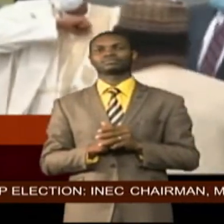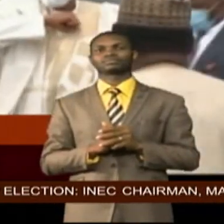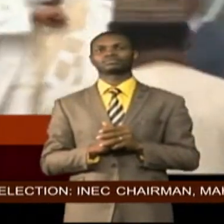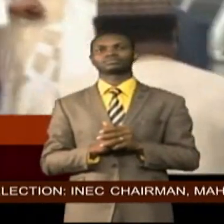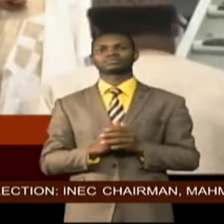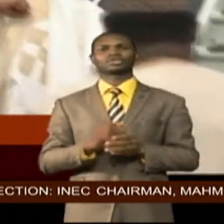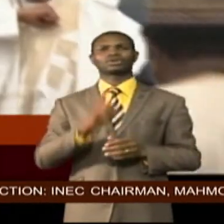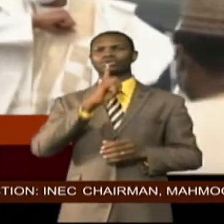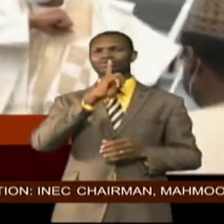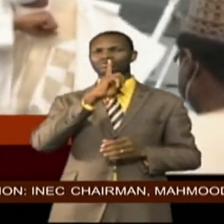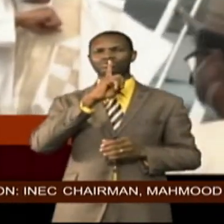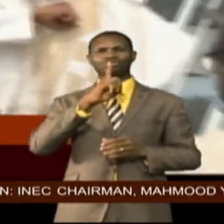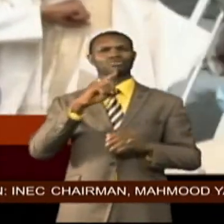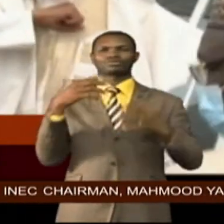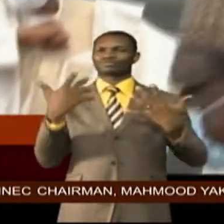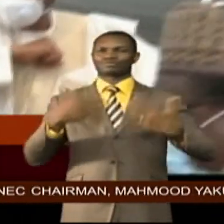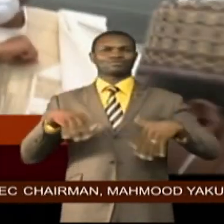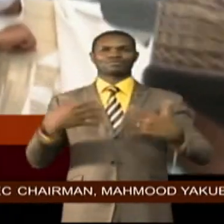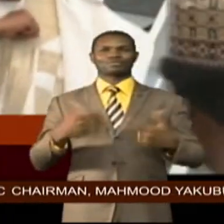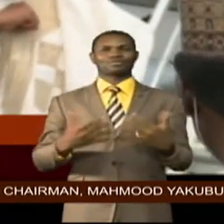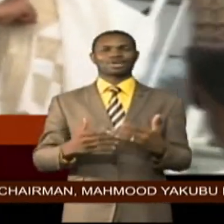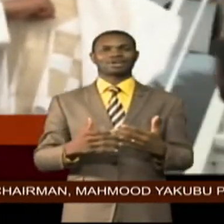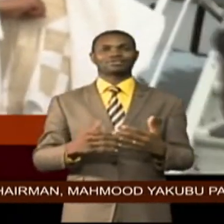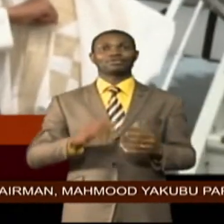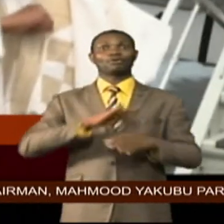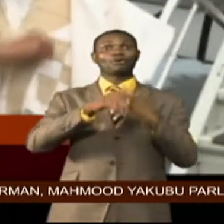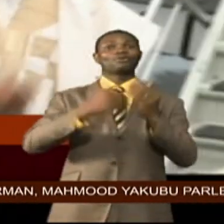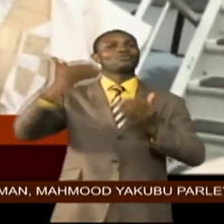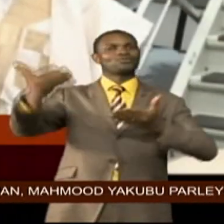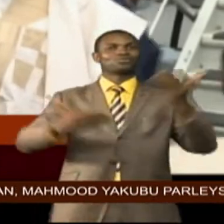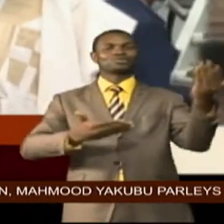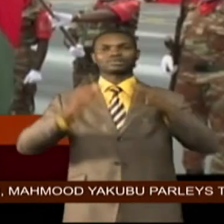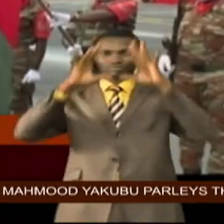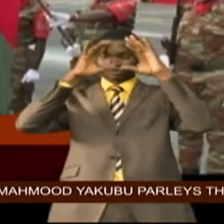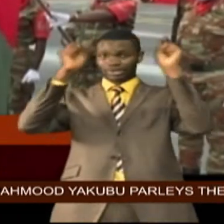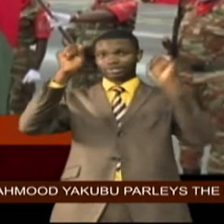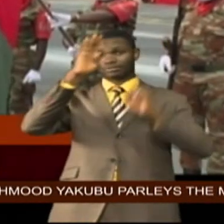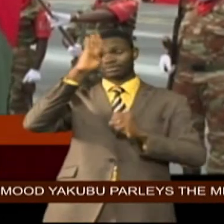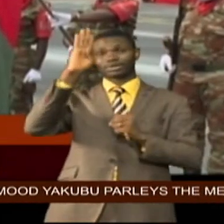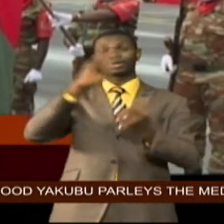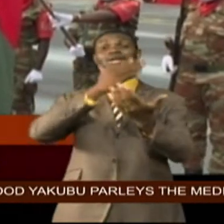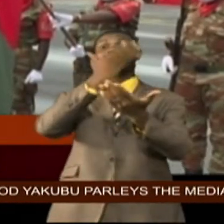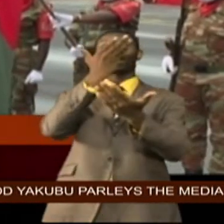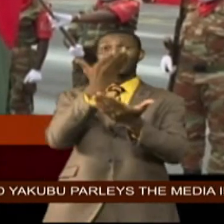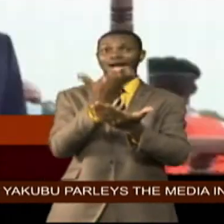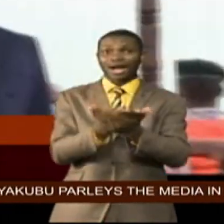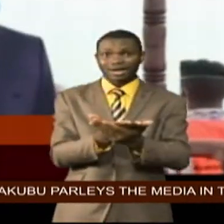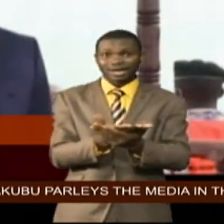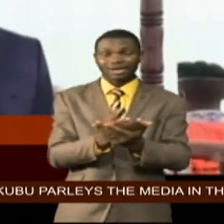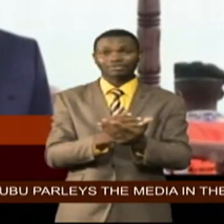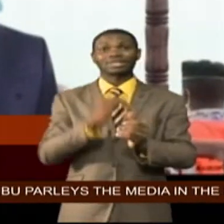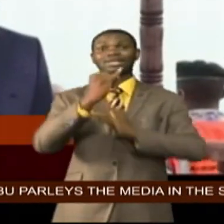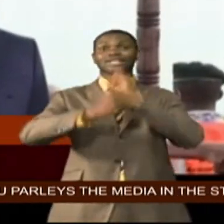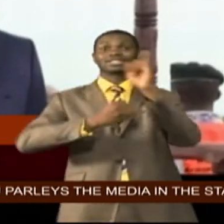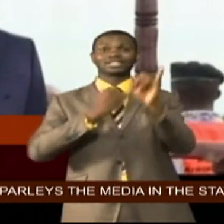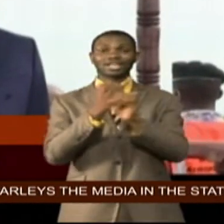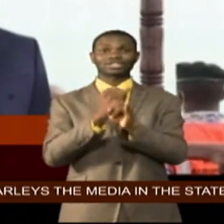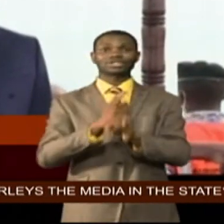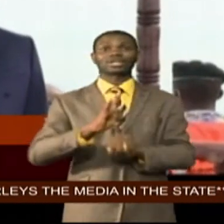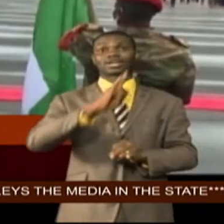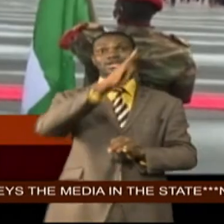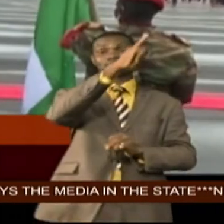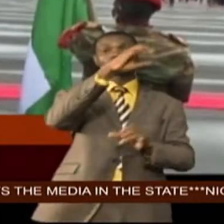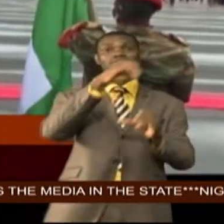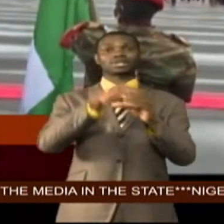It was a highly befitting reception for President Muhammadu Buhari as he arrived Osvaldo Vieira International Airport, Bissau, on